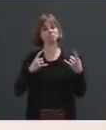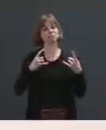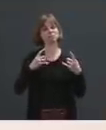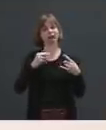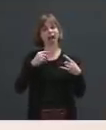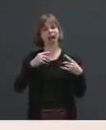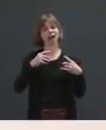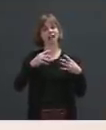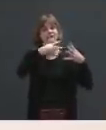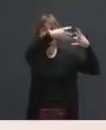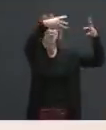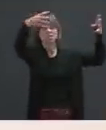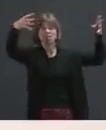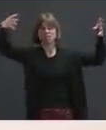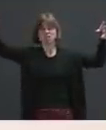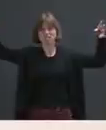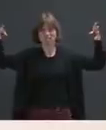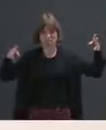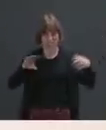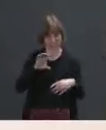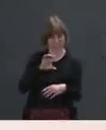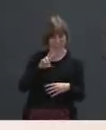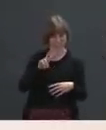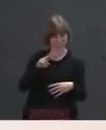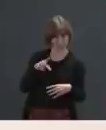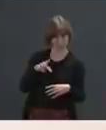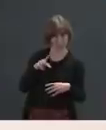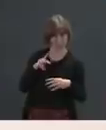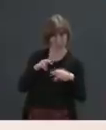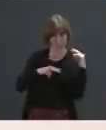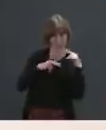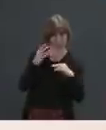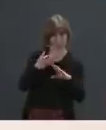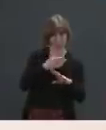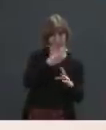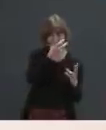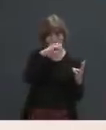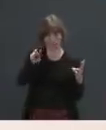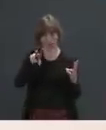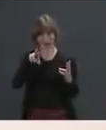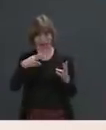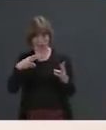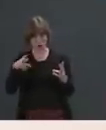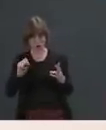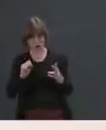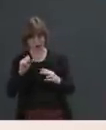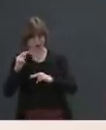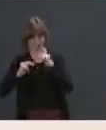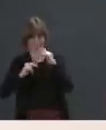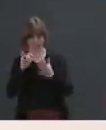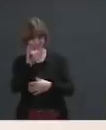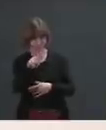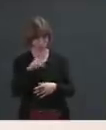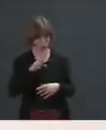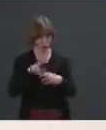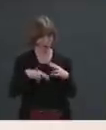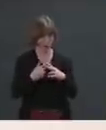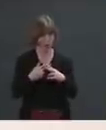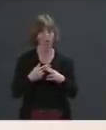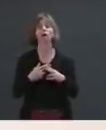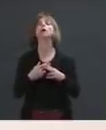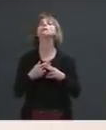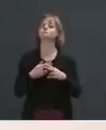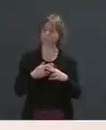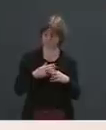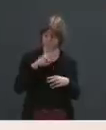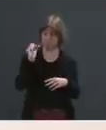it. And so a CBP facility before they're transferred to the HHS facility, is that what you're referring to? Yes, and the issue would